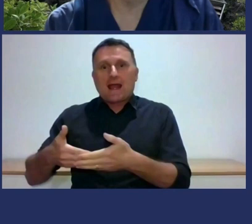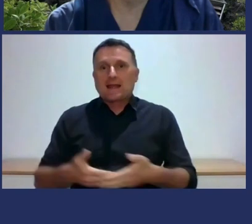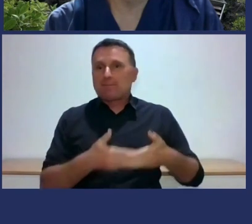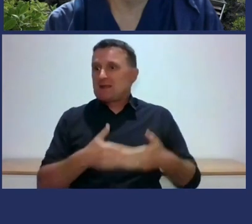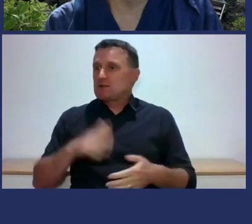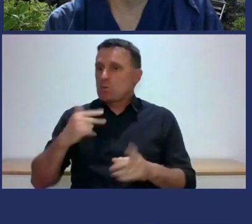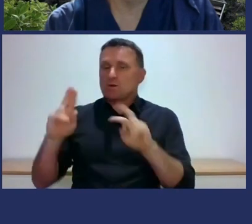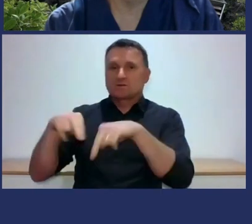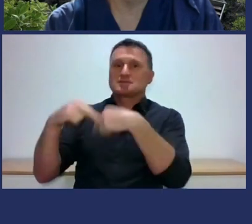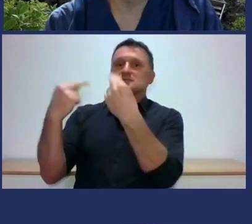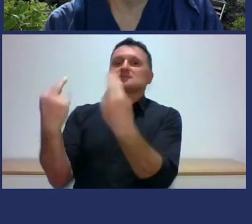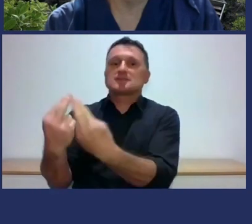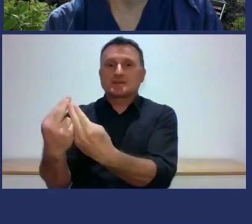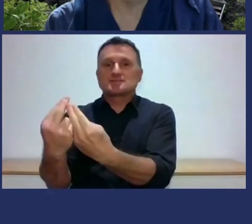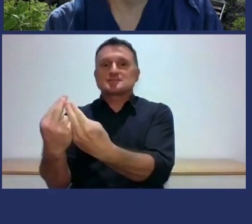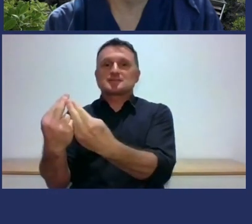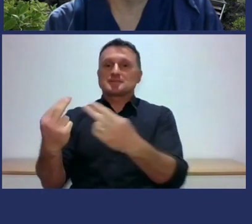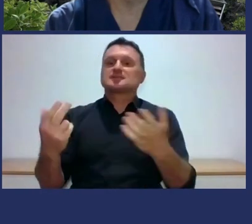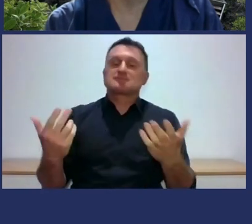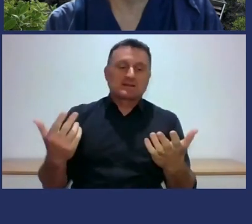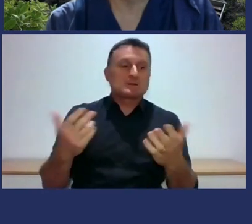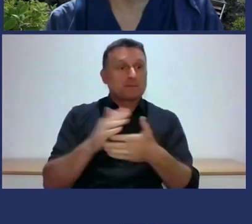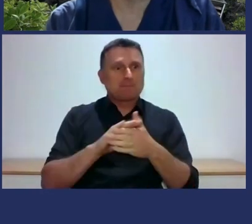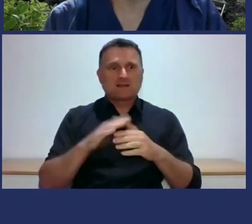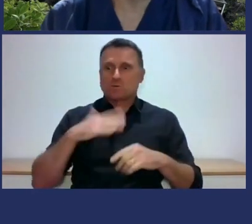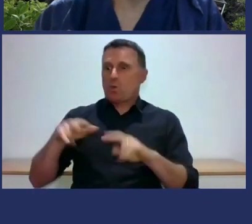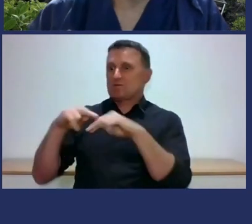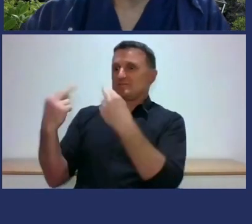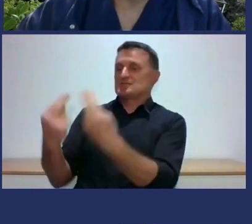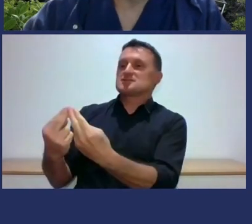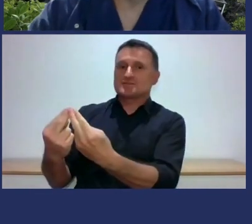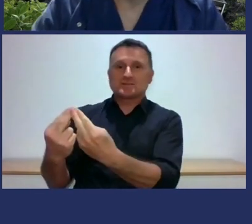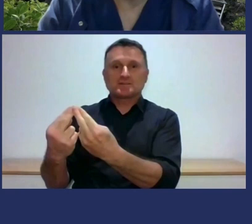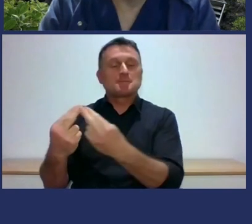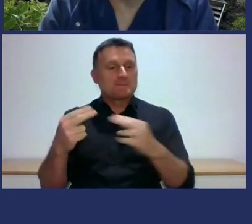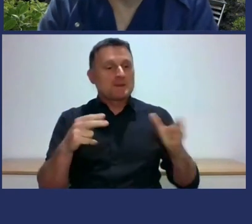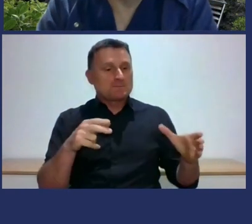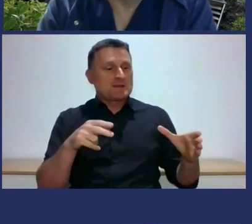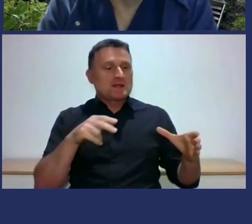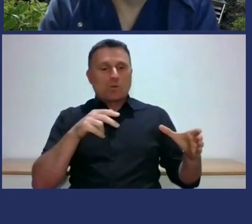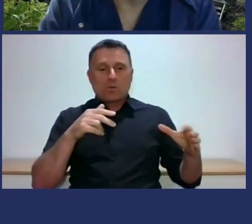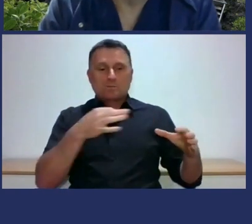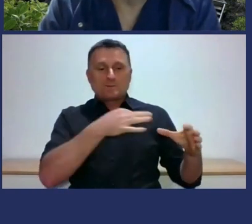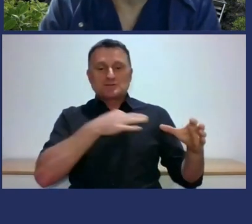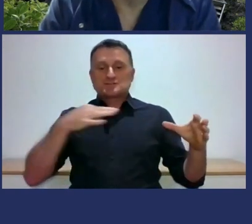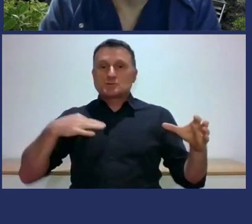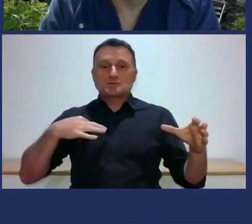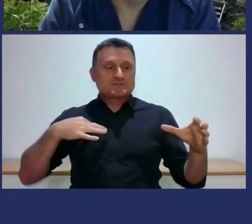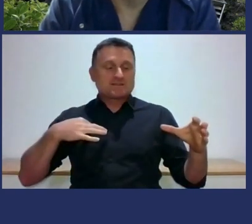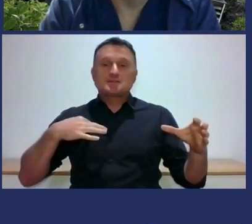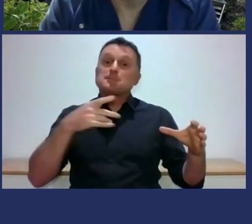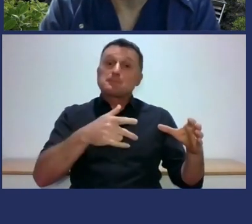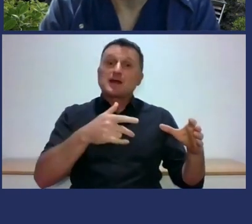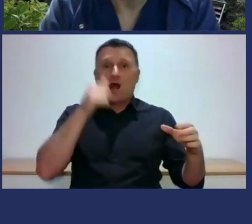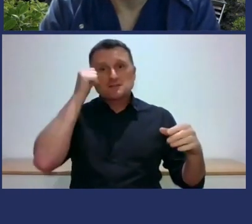your familiar faces. You want your family to be there, not just the sort of medical scary concerns that you're talking about. And I